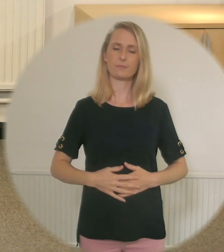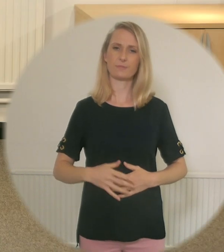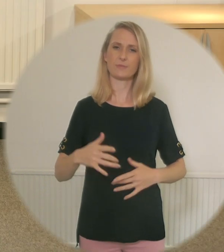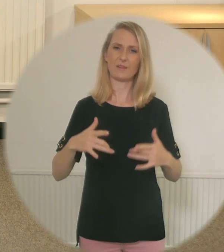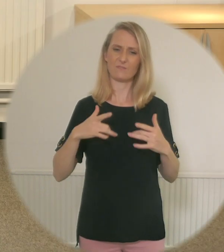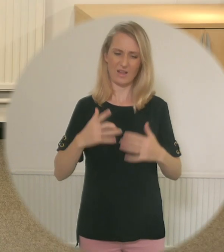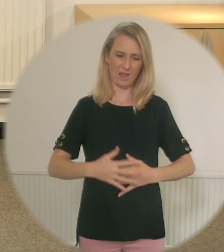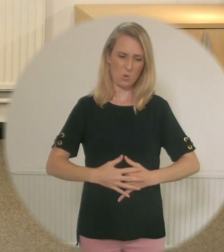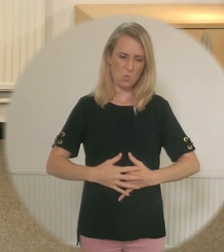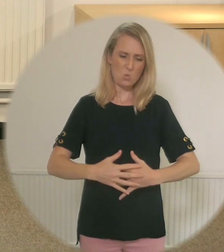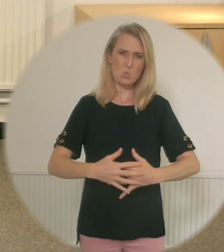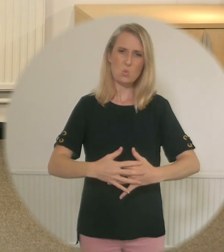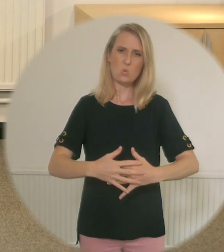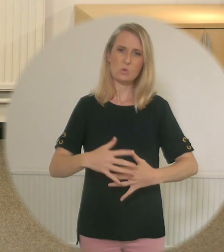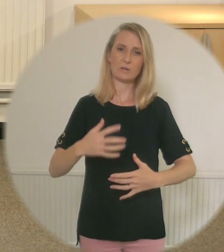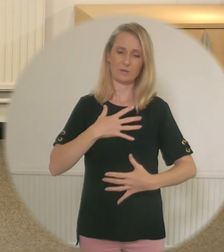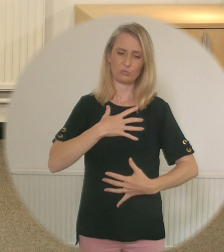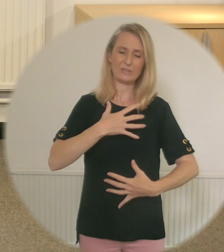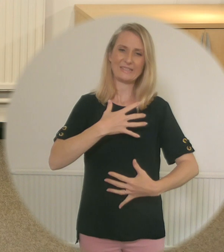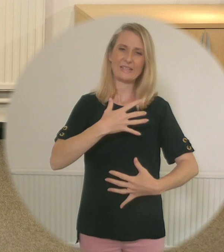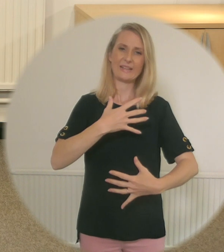deep breaths here.